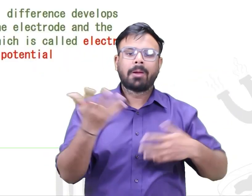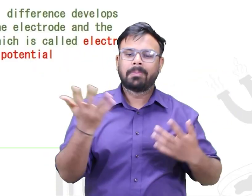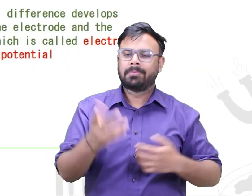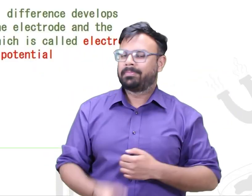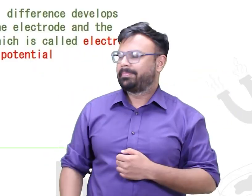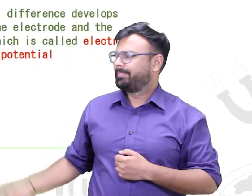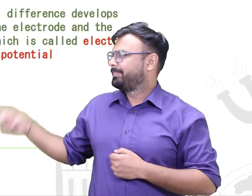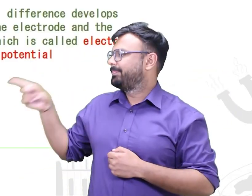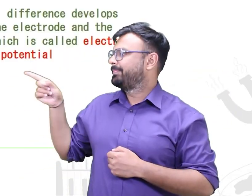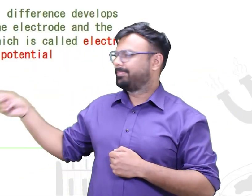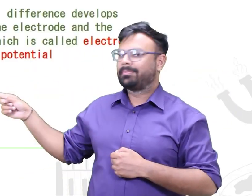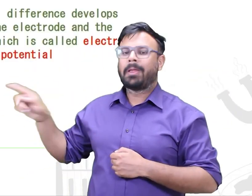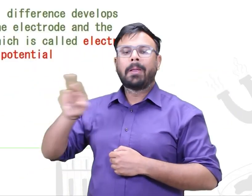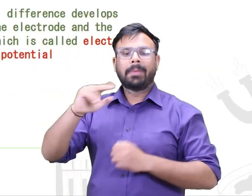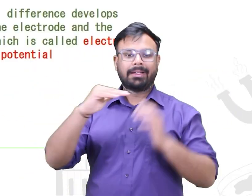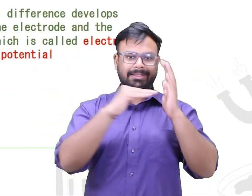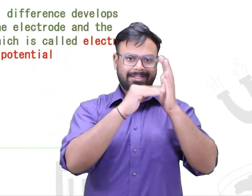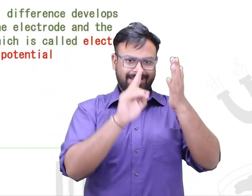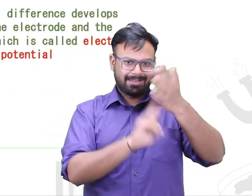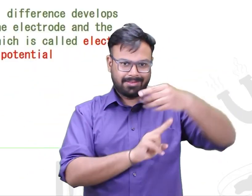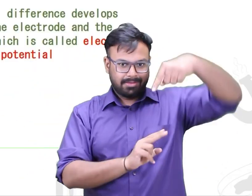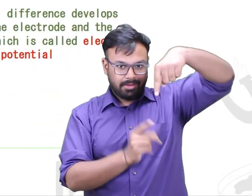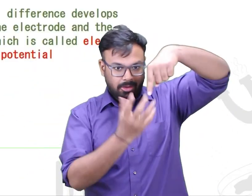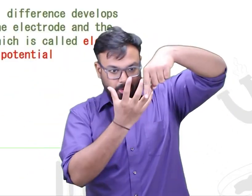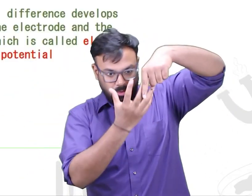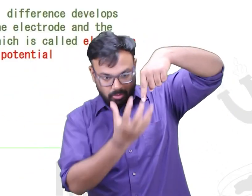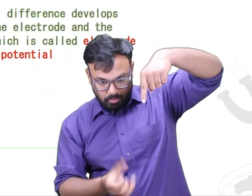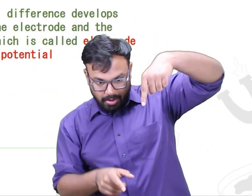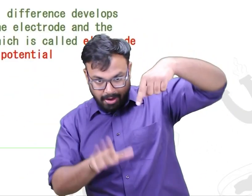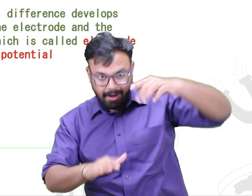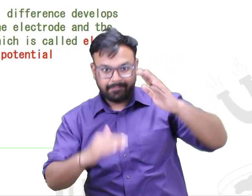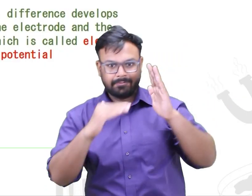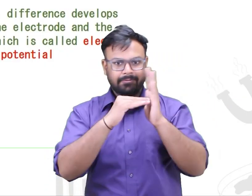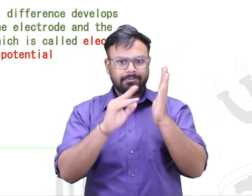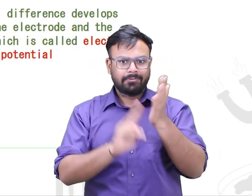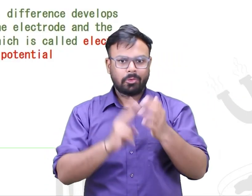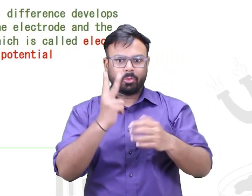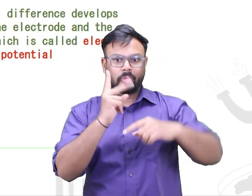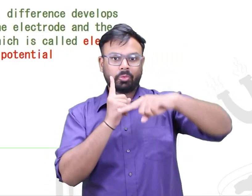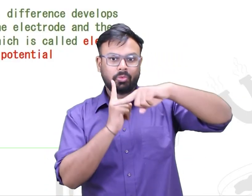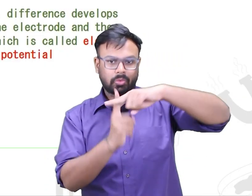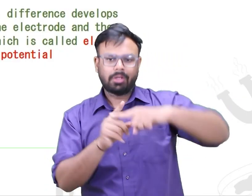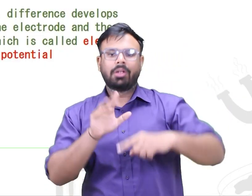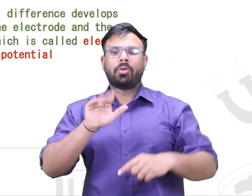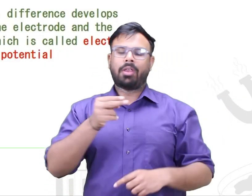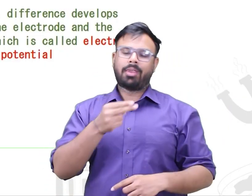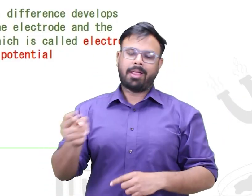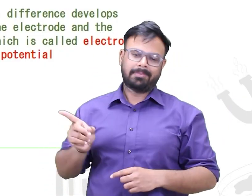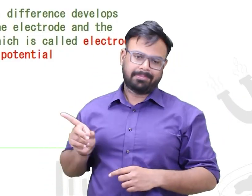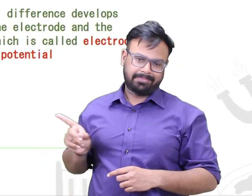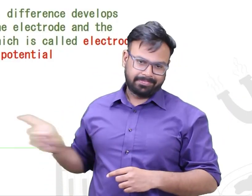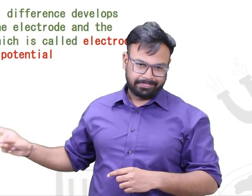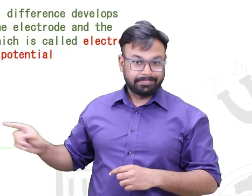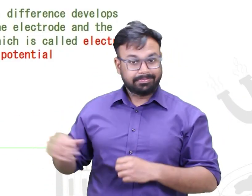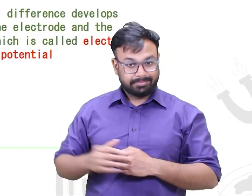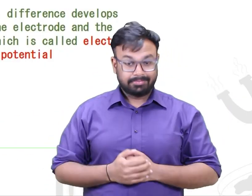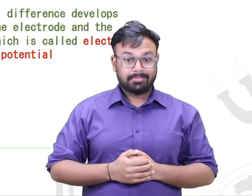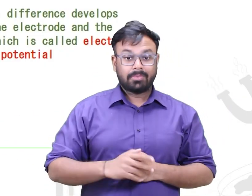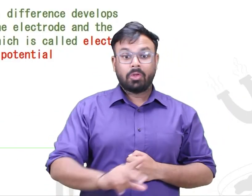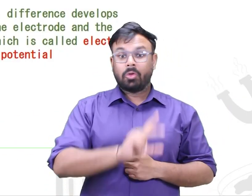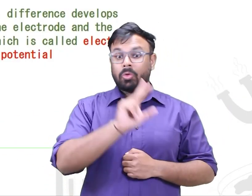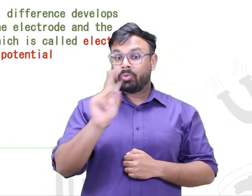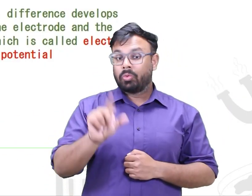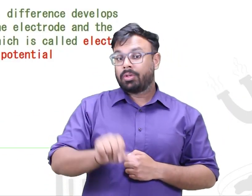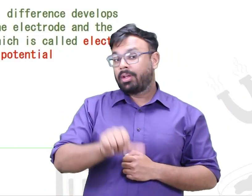potential. A potential difference develops between the electrode and the electrolyte is called electrode potential. Standard